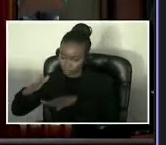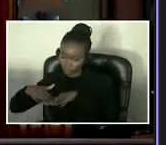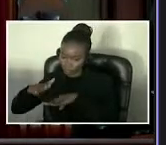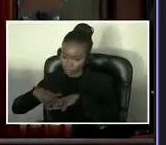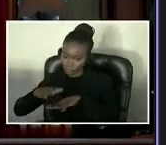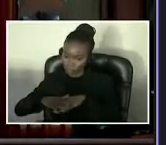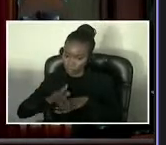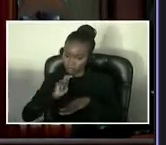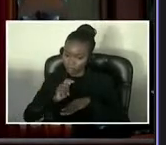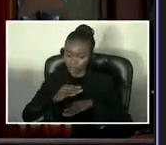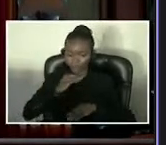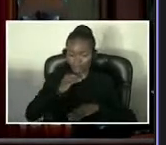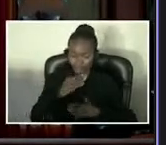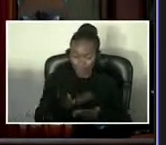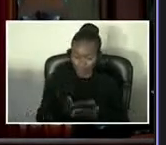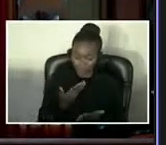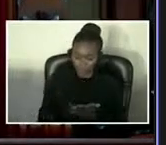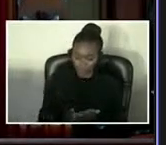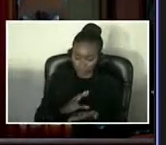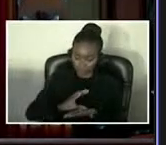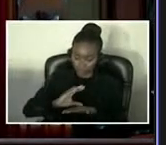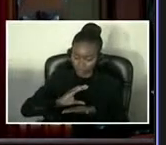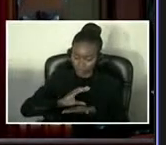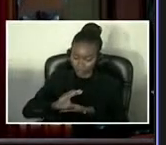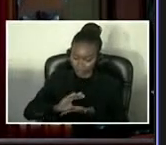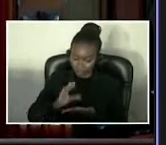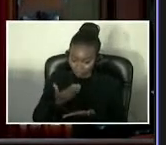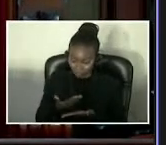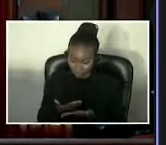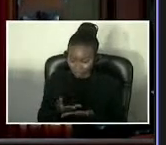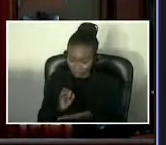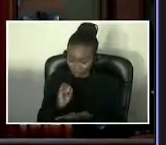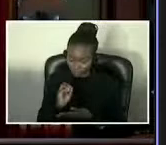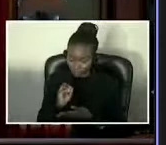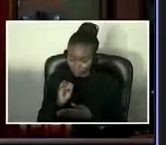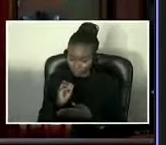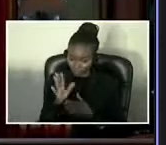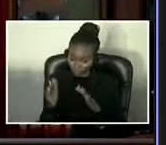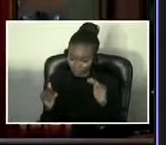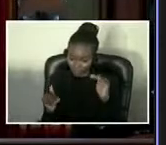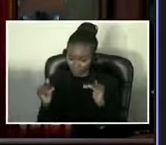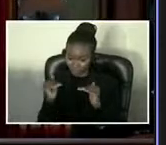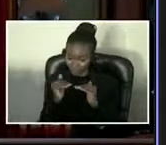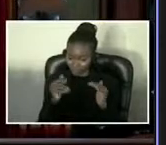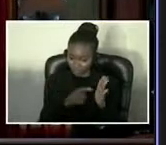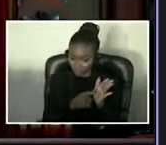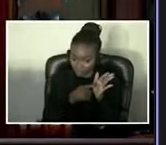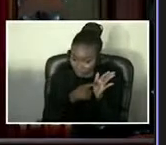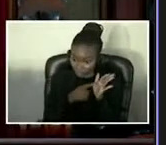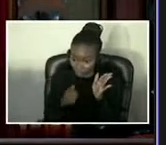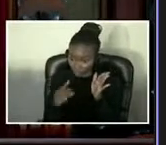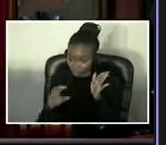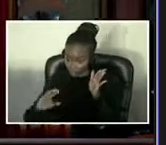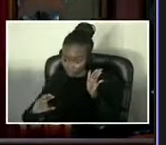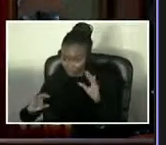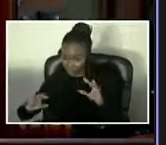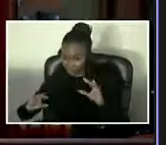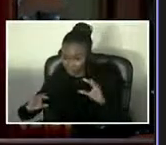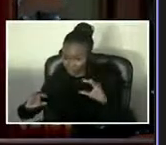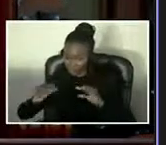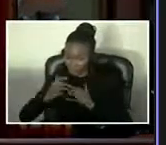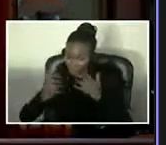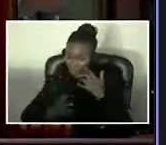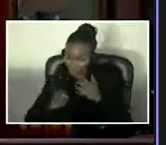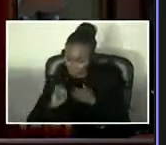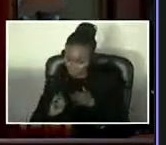to the demands bearing in mind that the department has to undertake a comprehensive reprioritization in the preparation of the mta